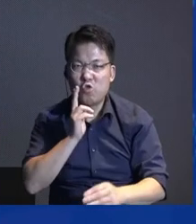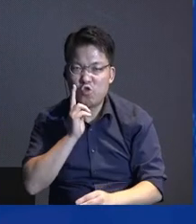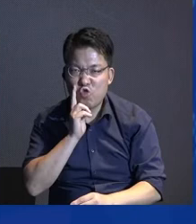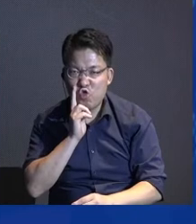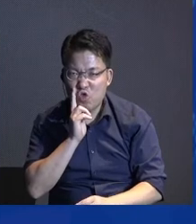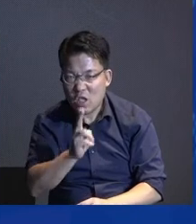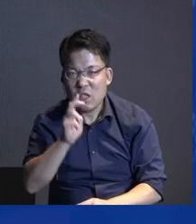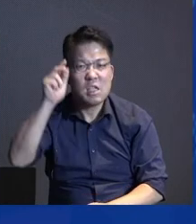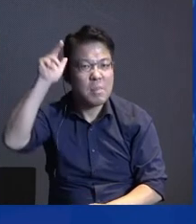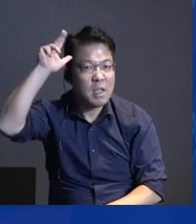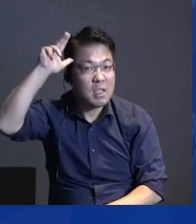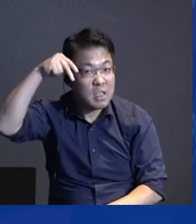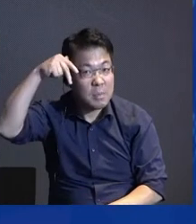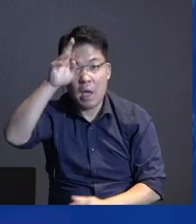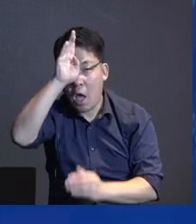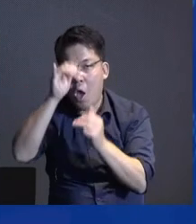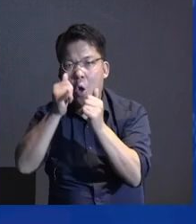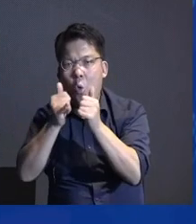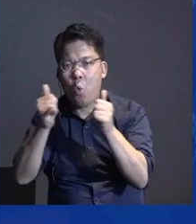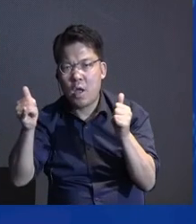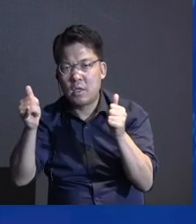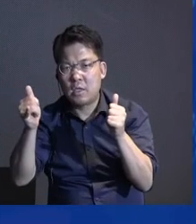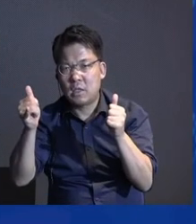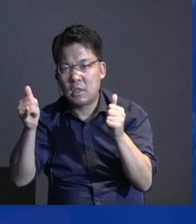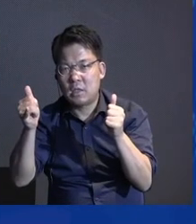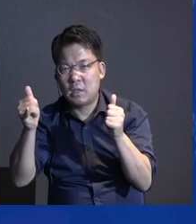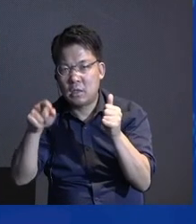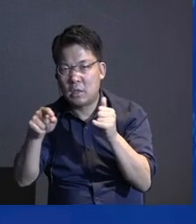family members, but they live like family members.